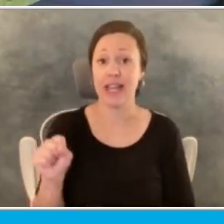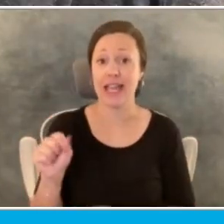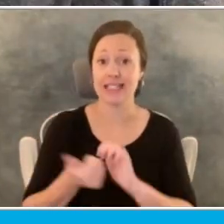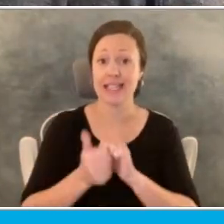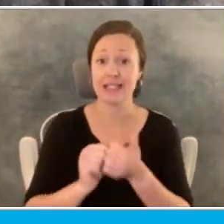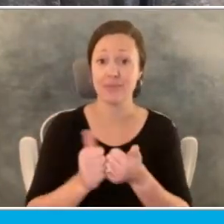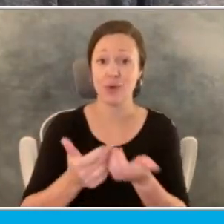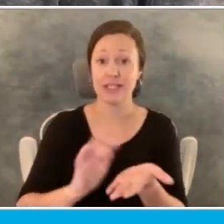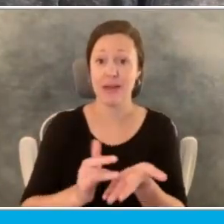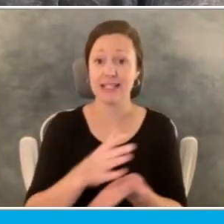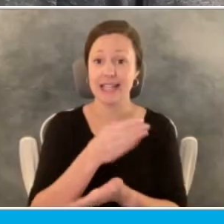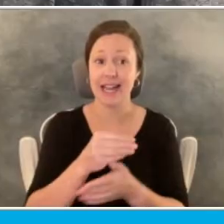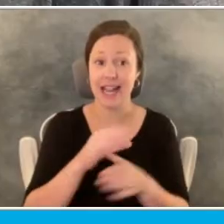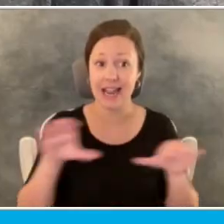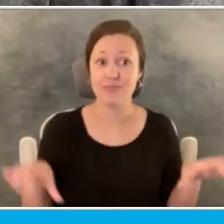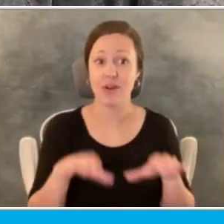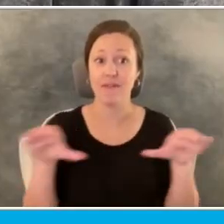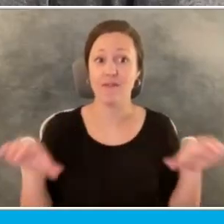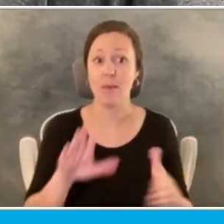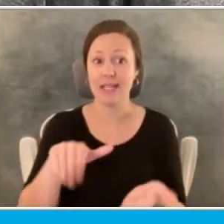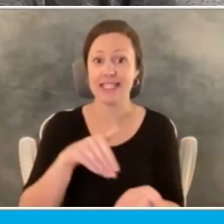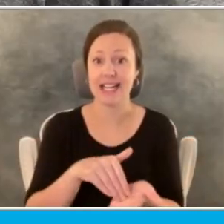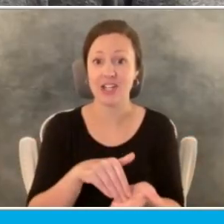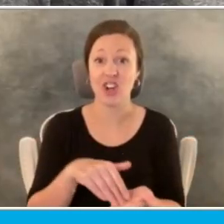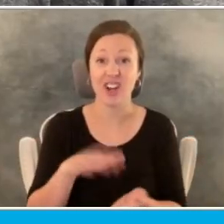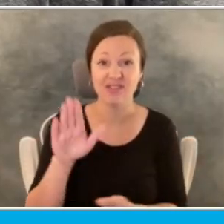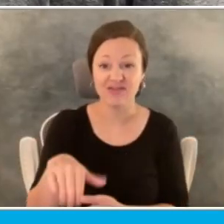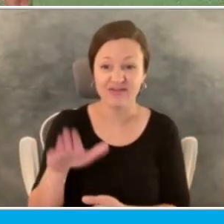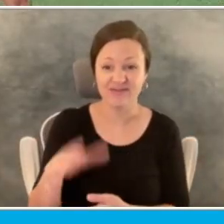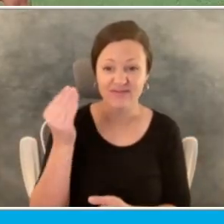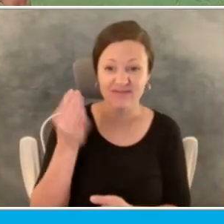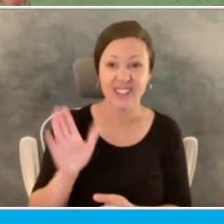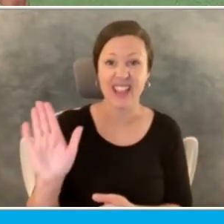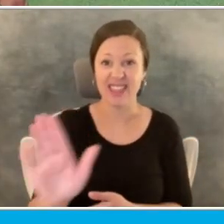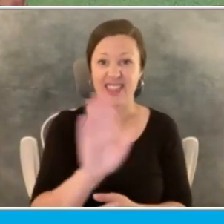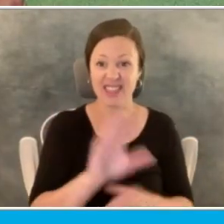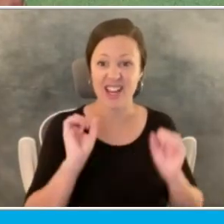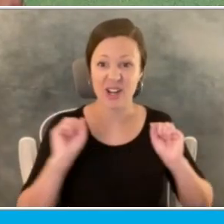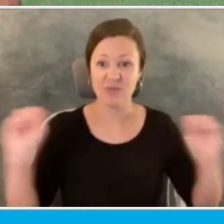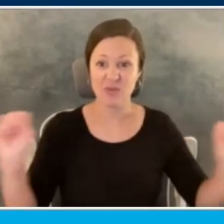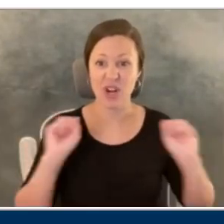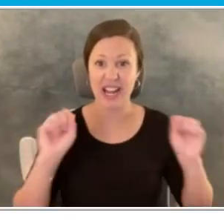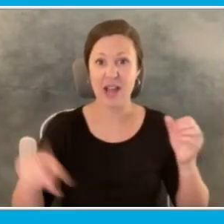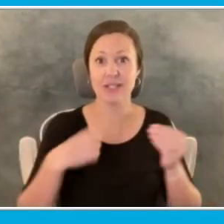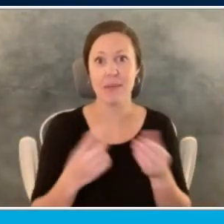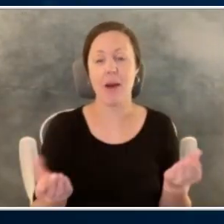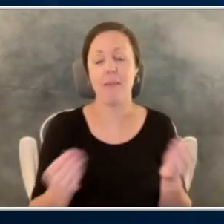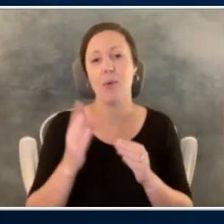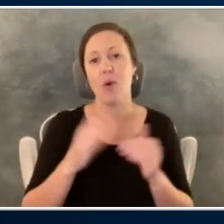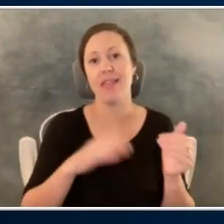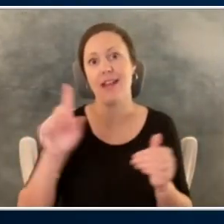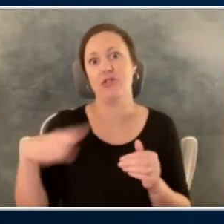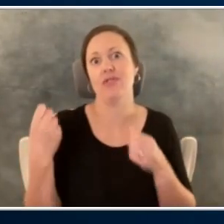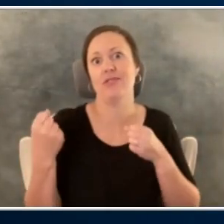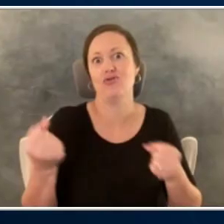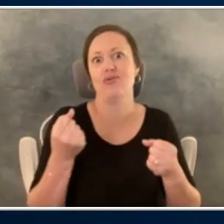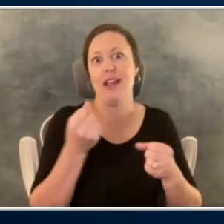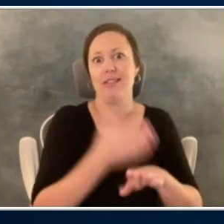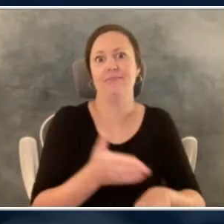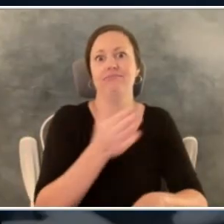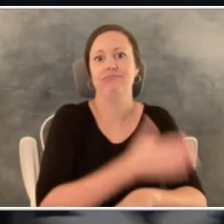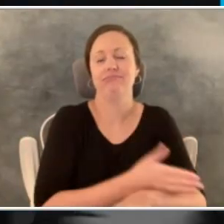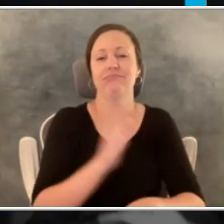Center. And spoiler alert, these workouts are about more than just building strength. That's Monday at 8.